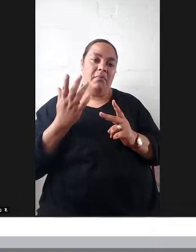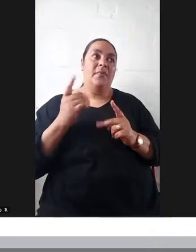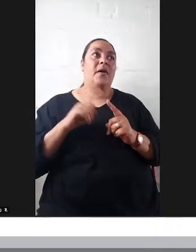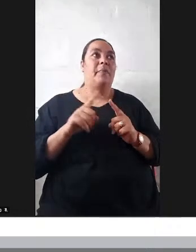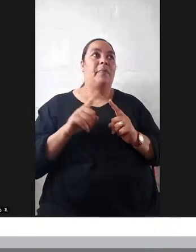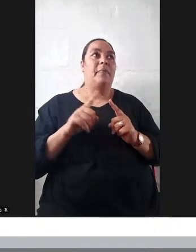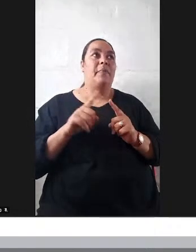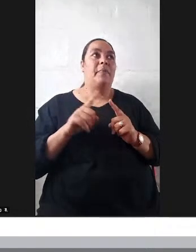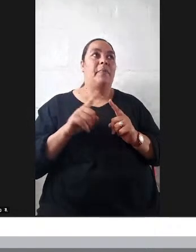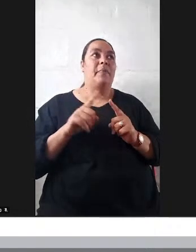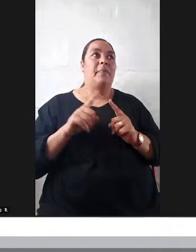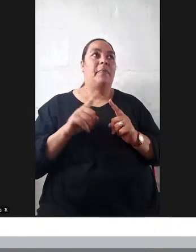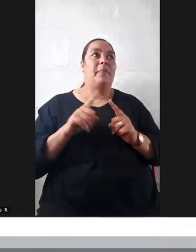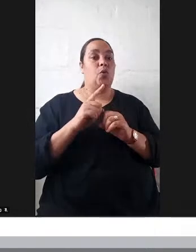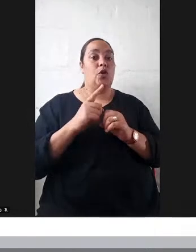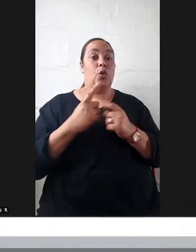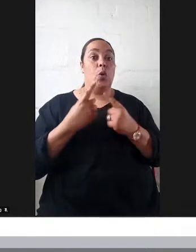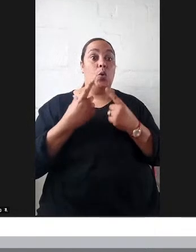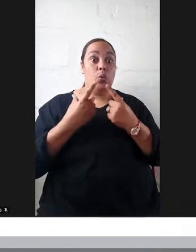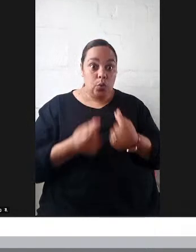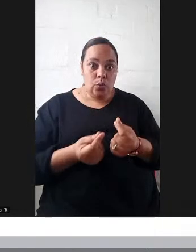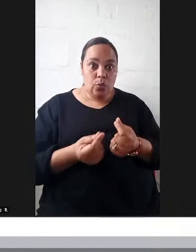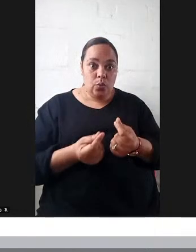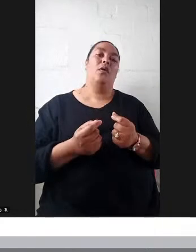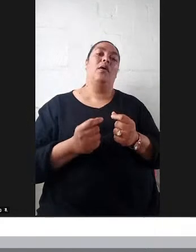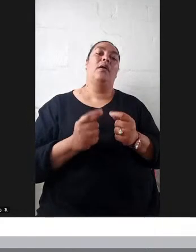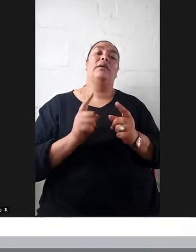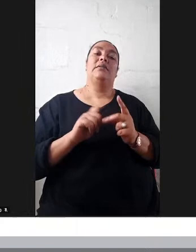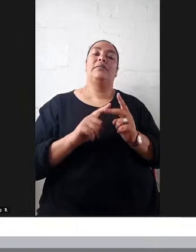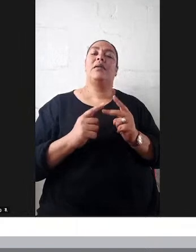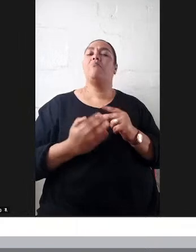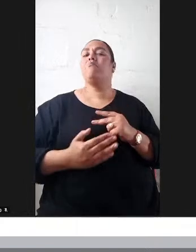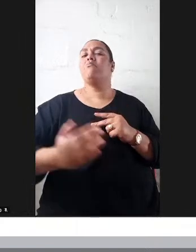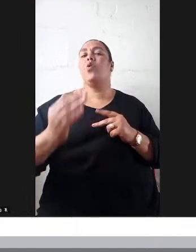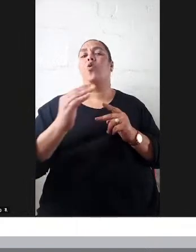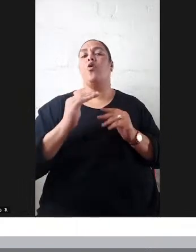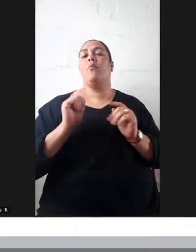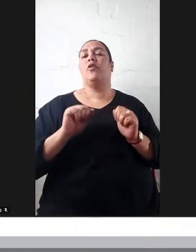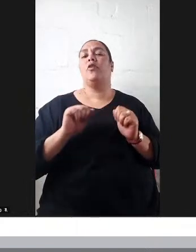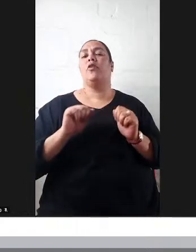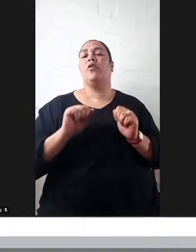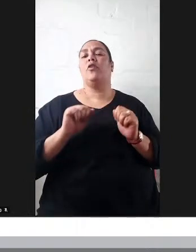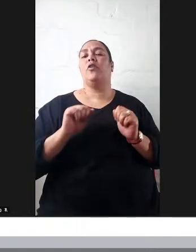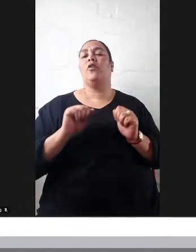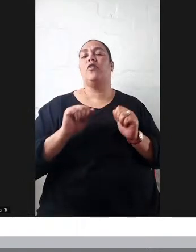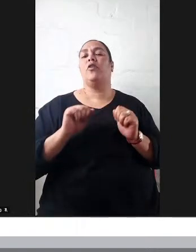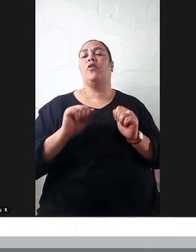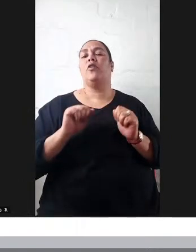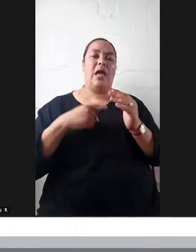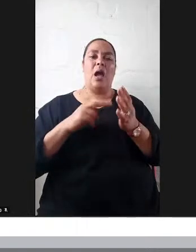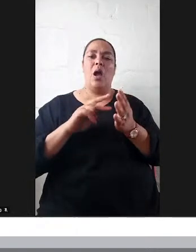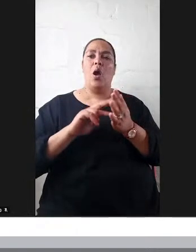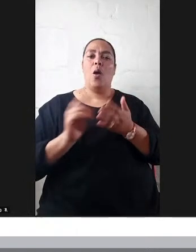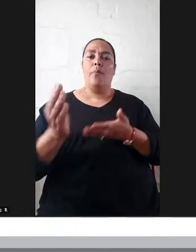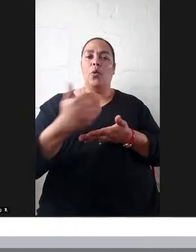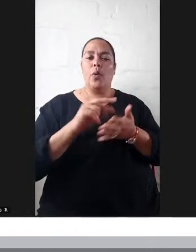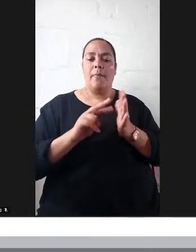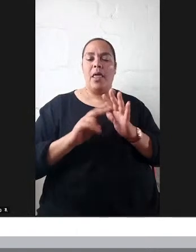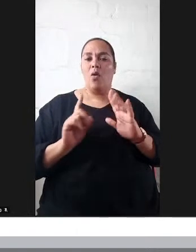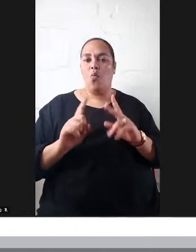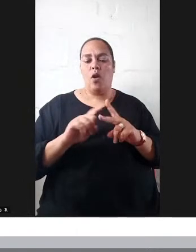on execution as far as possible in advance? So what's our procurement planning like? When are we planning